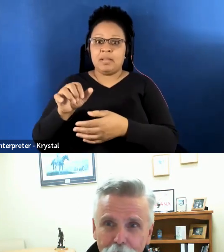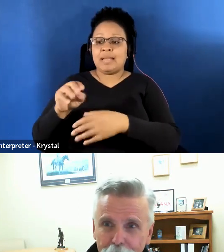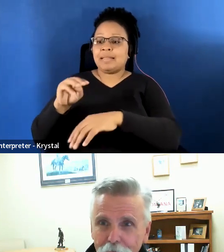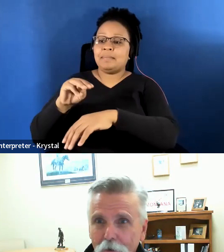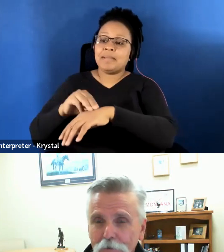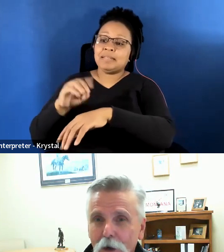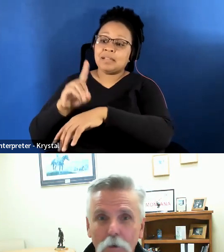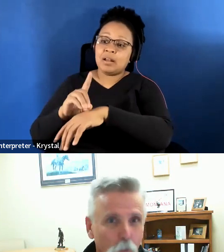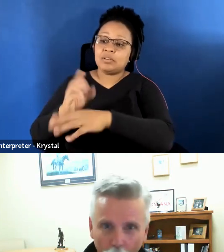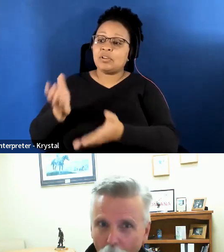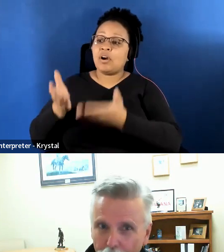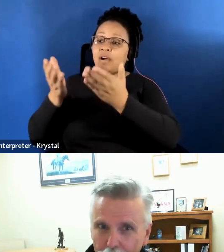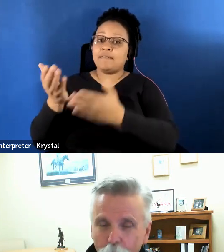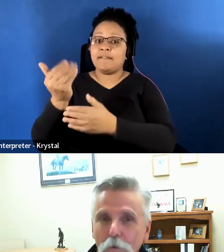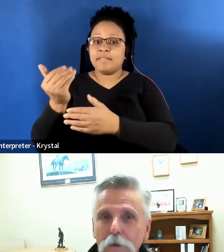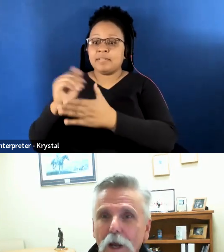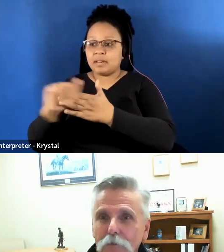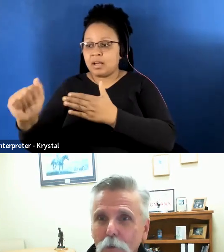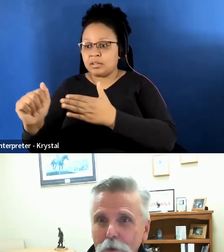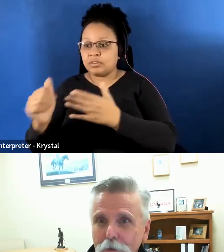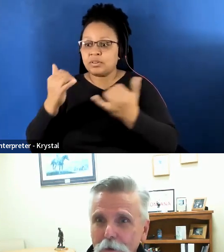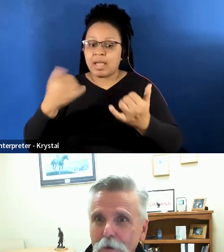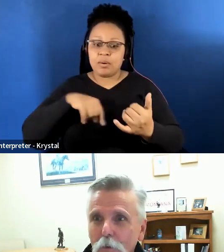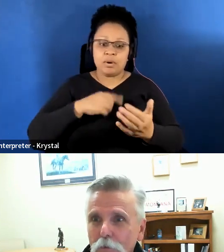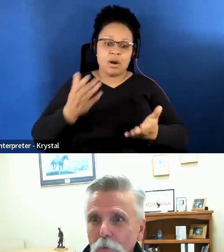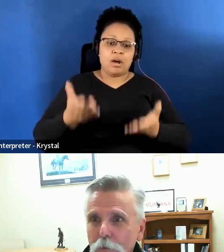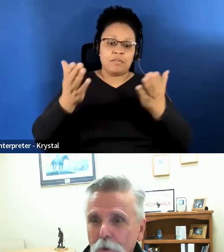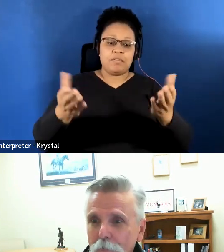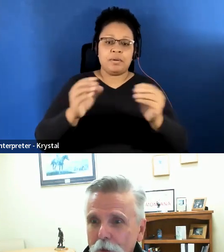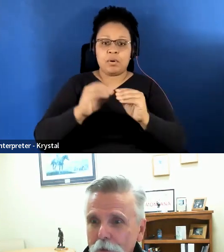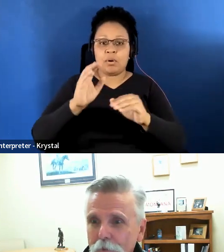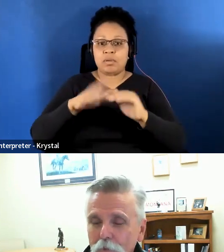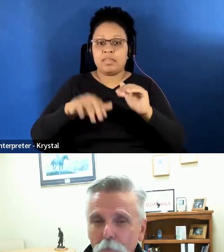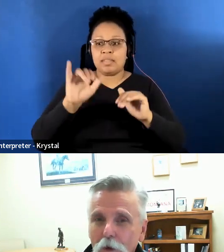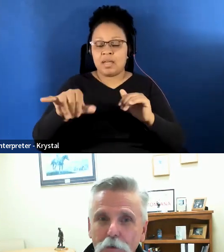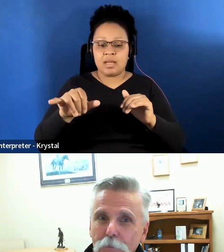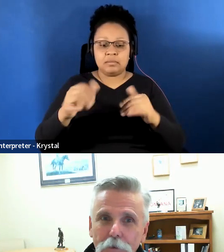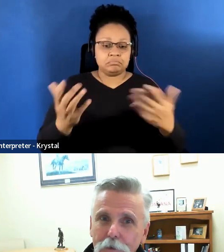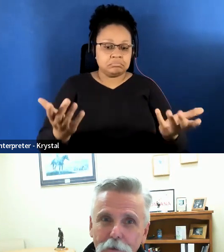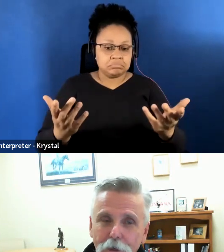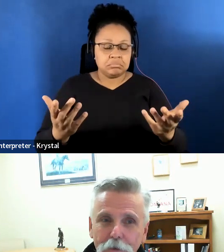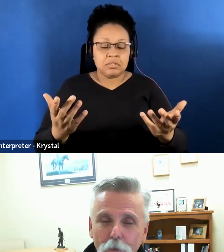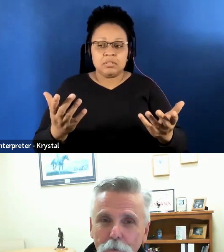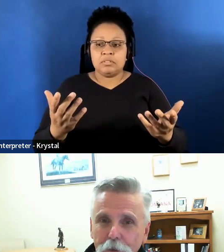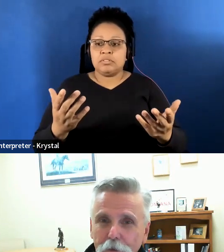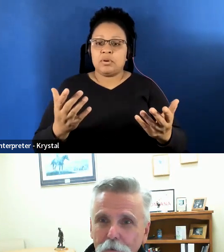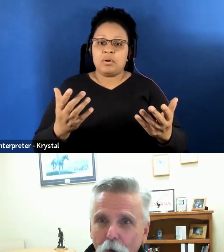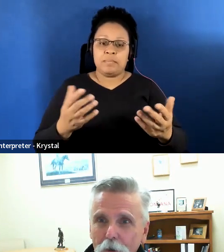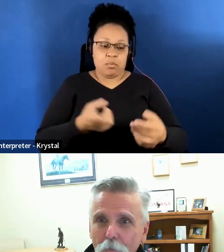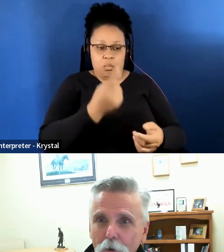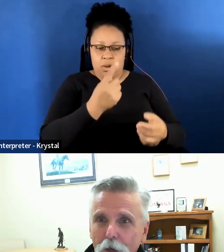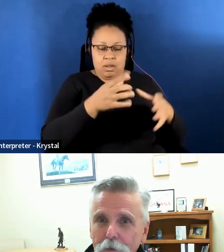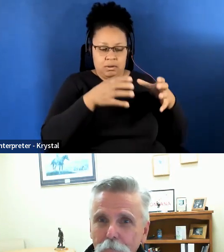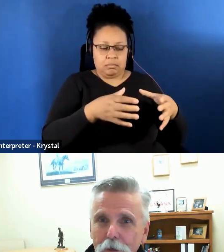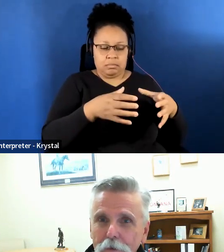offering $15 an hour. We're offering more than that. So we're super competitive in those markets, but in this one particular